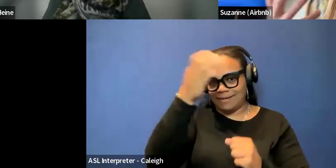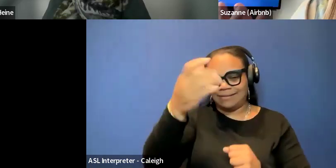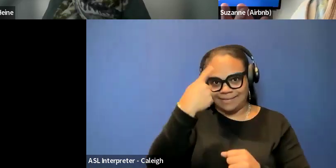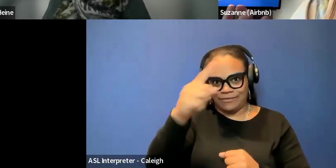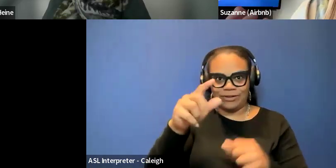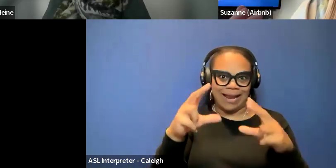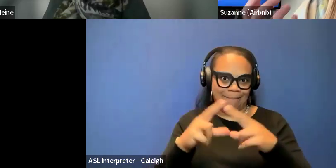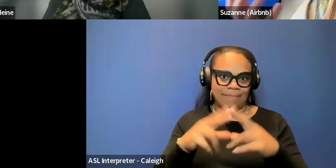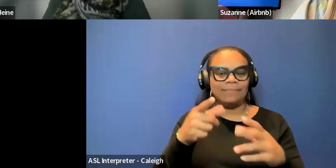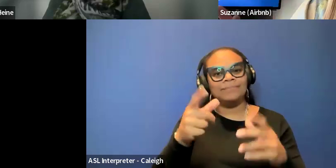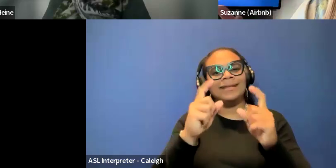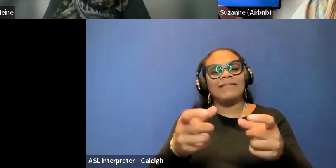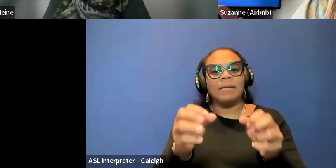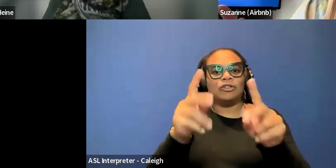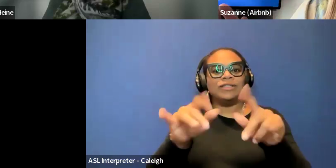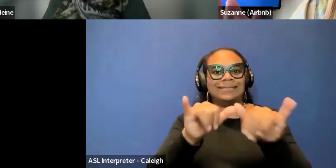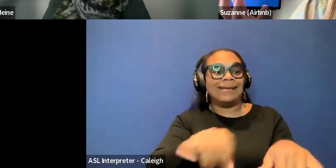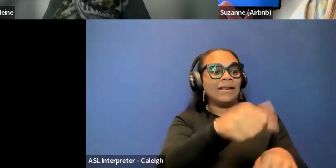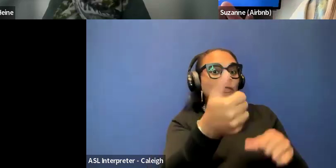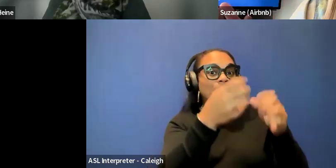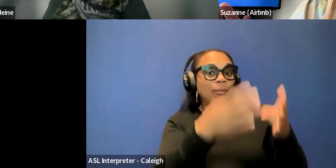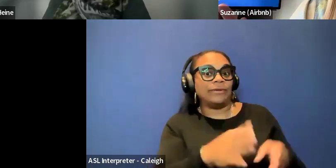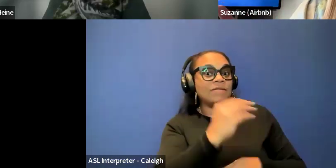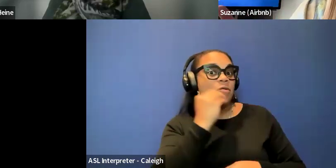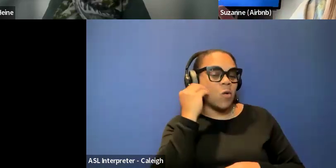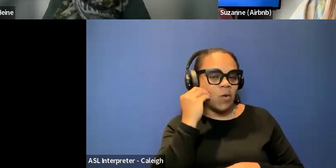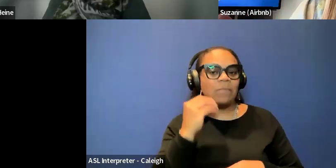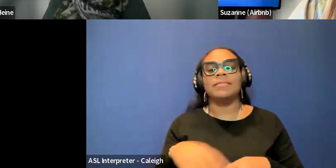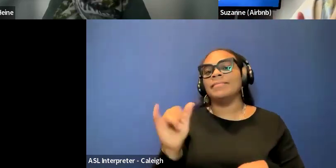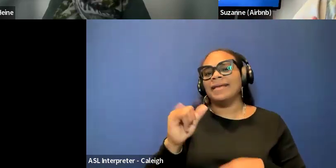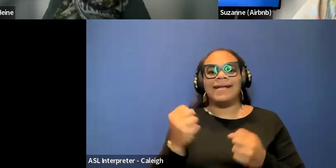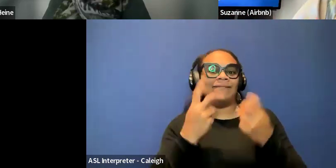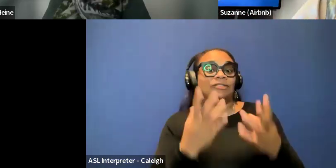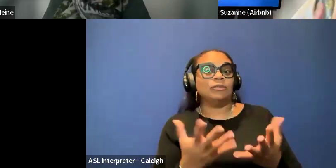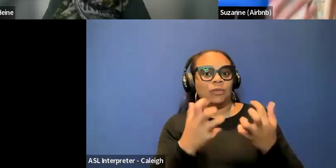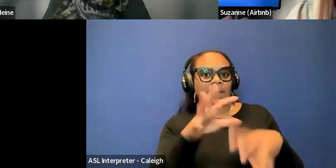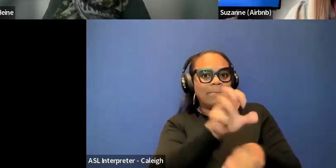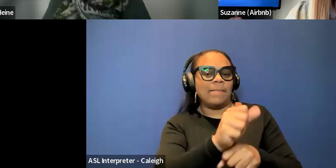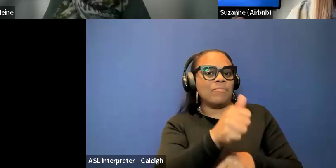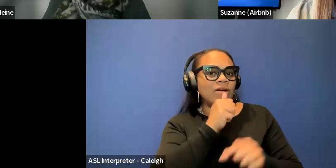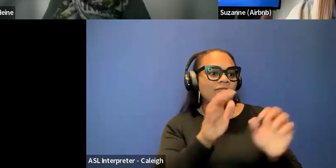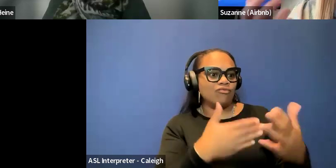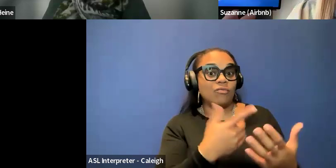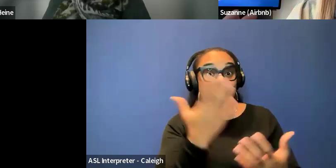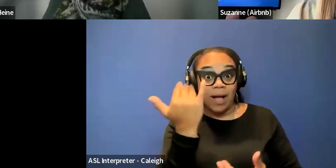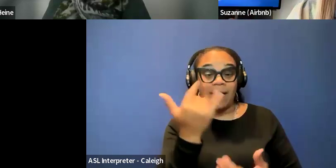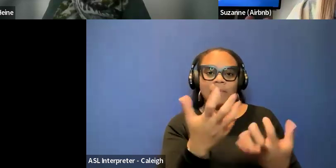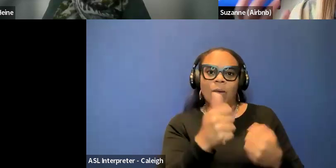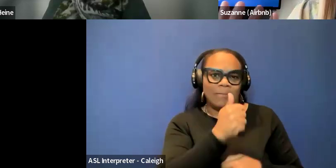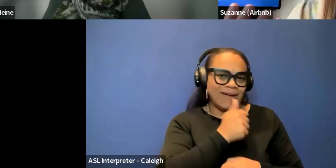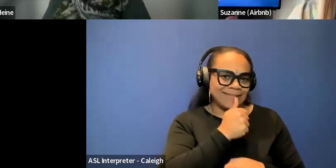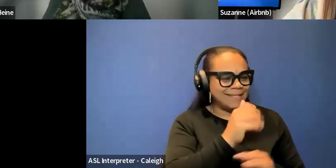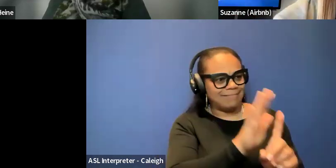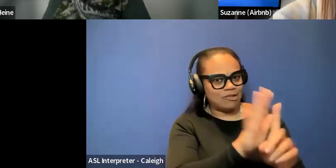home and connect with locals. So guests might want to book a private room if they want privacy, but they also want to connect with